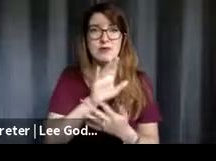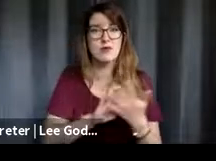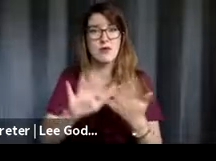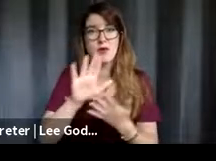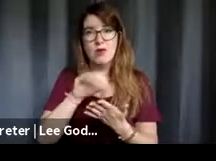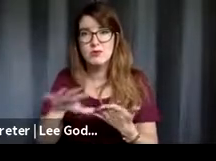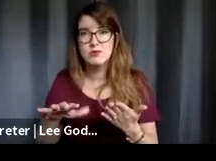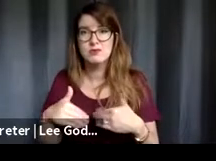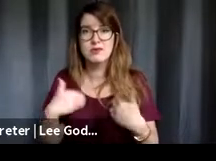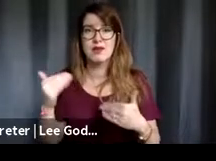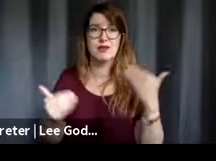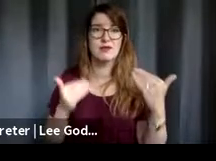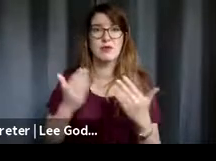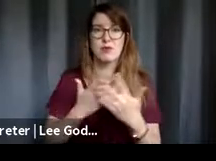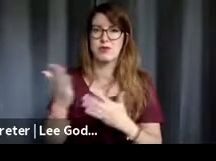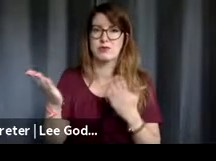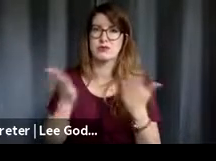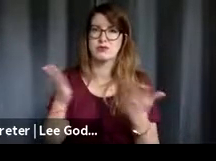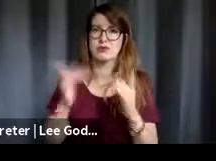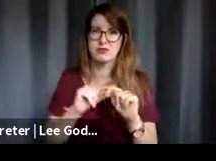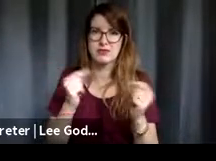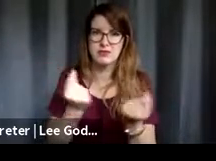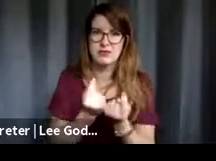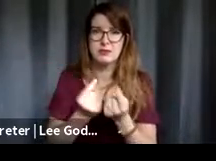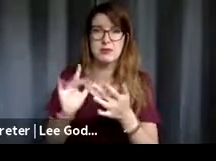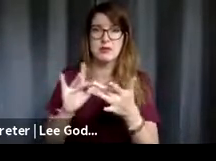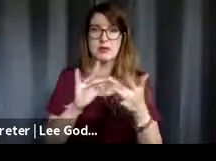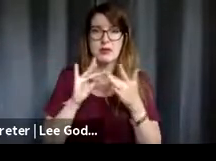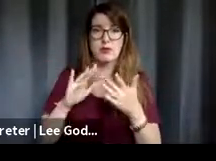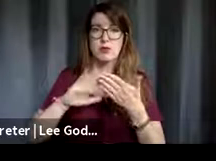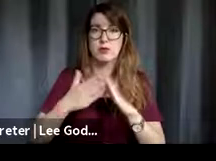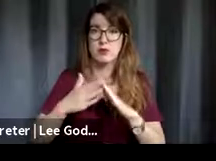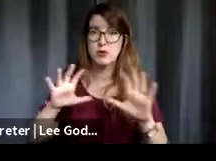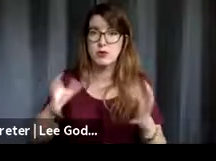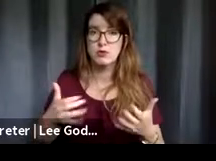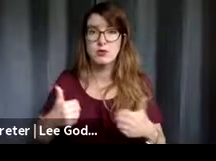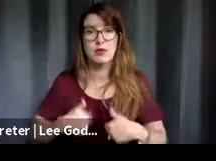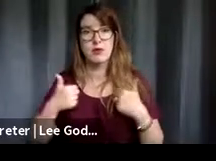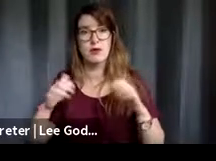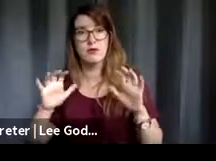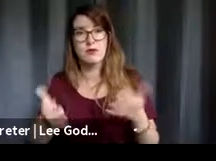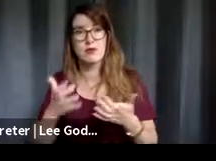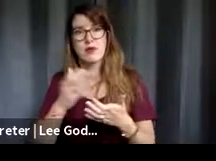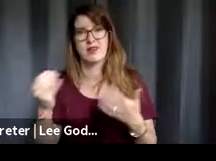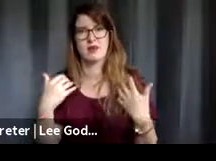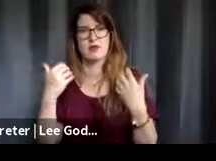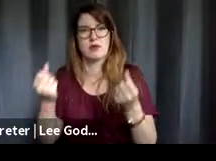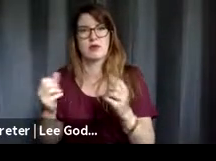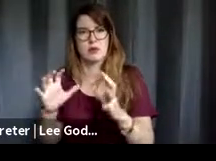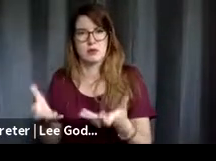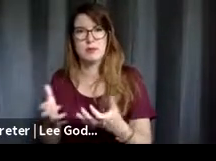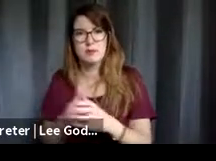and young adults through serving teams, networks, community groups, life groups, and recovery